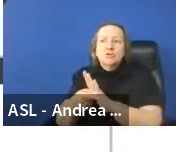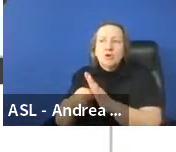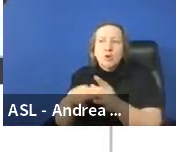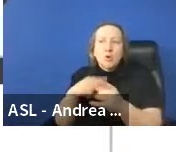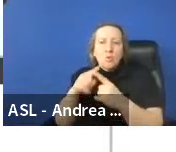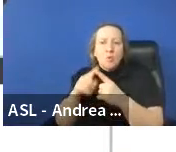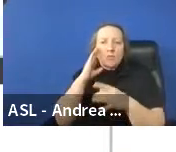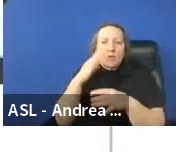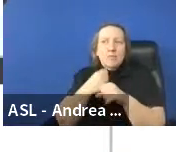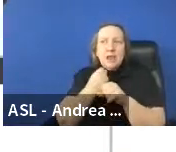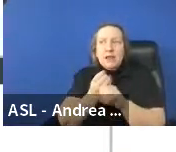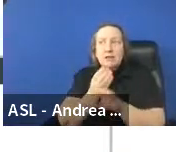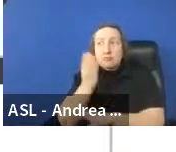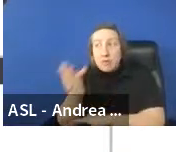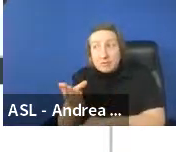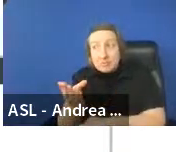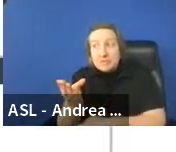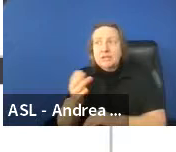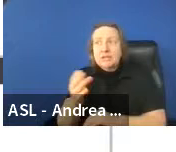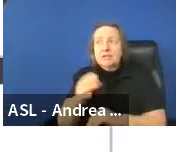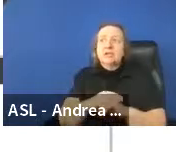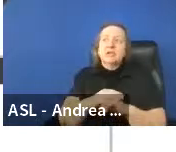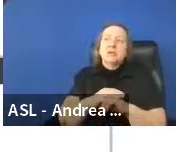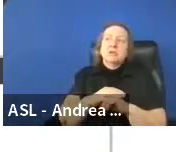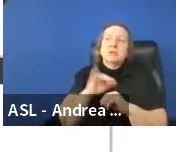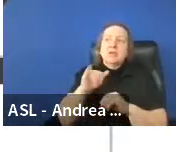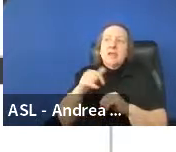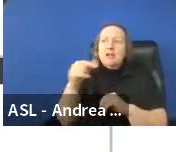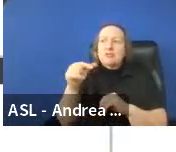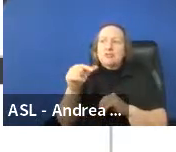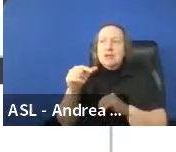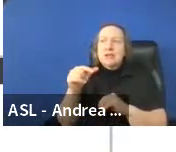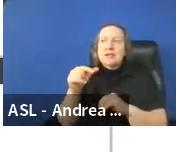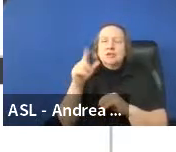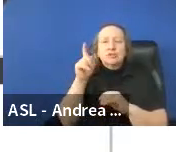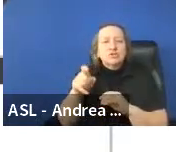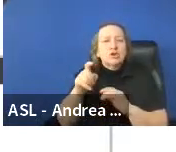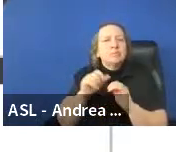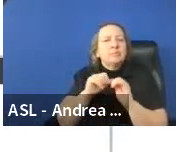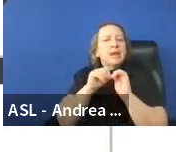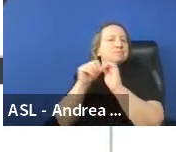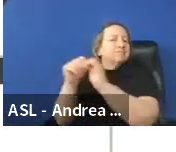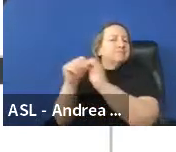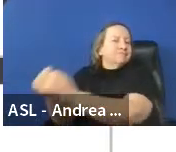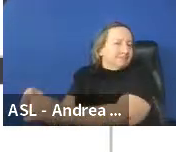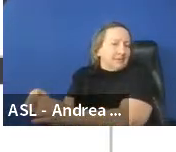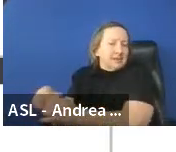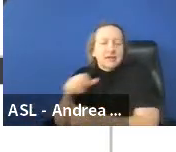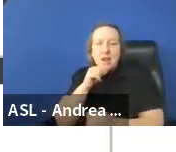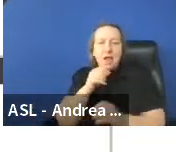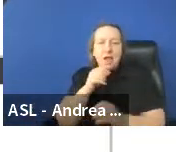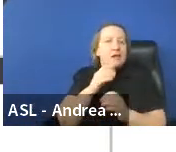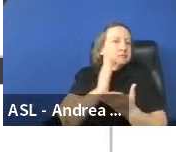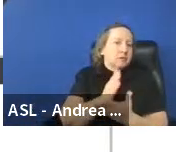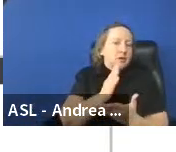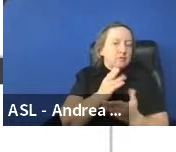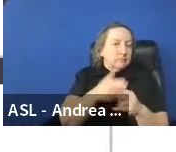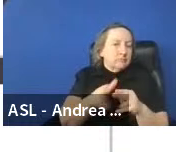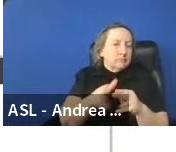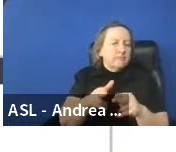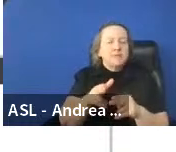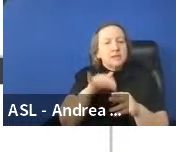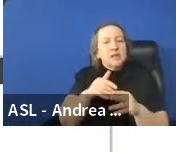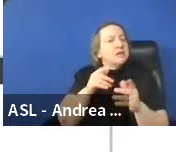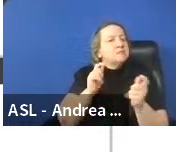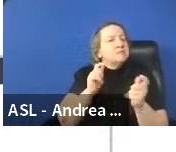making a recommendation, that these green boxes should be continuous, because it's an iterative process. It has always been